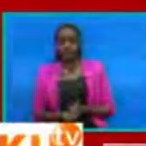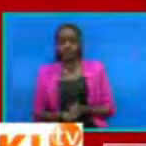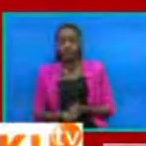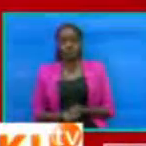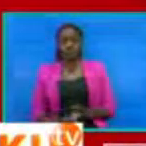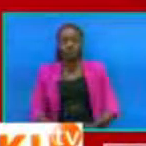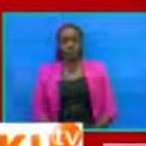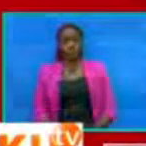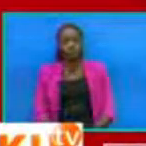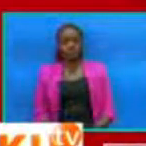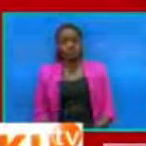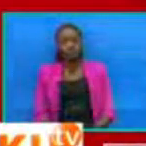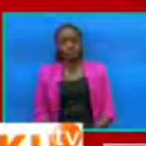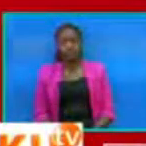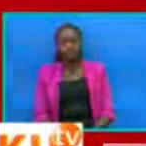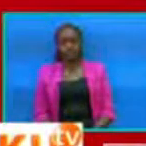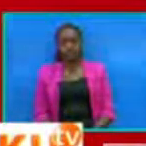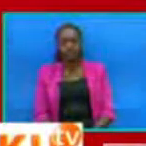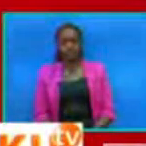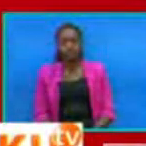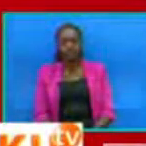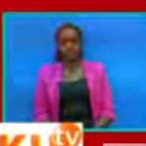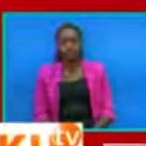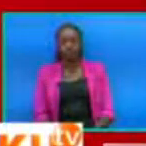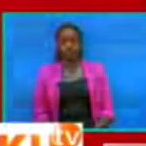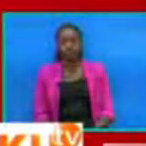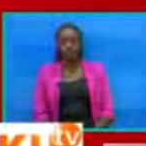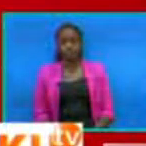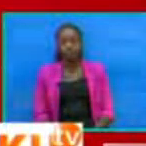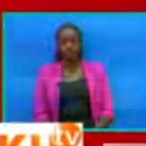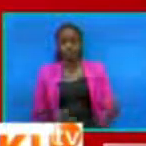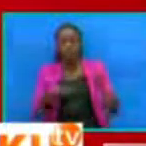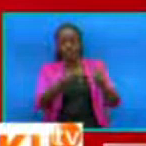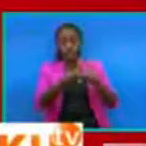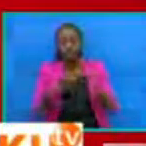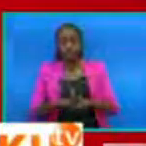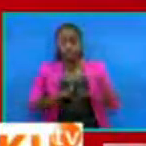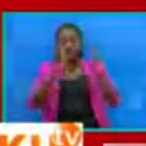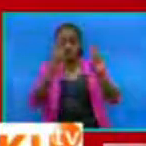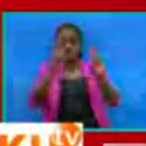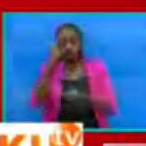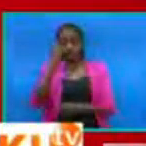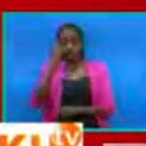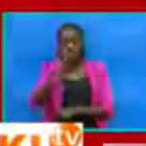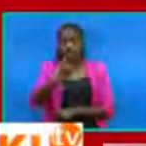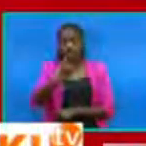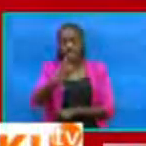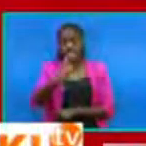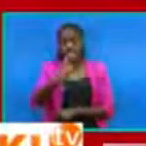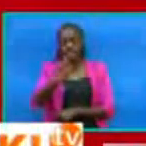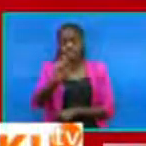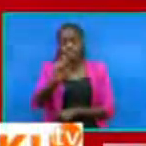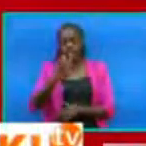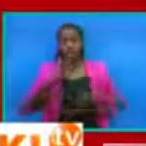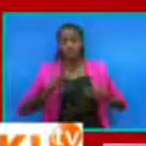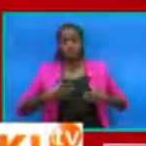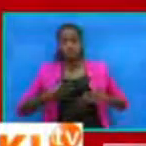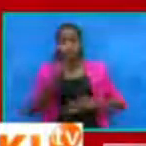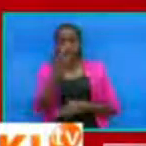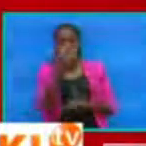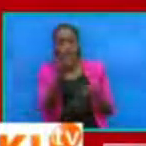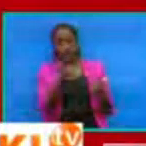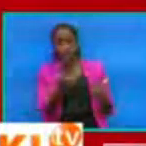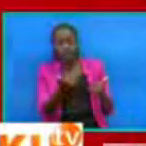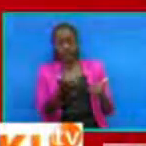investment in shoes. The issue of ICT, people who are now